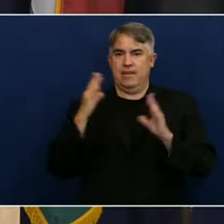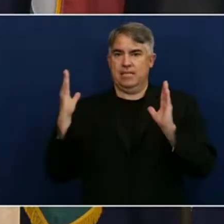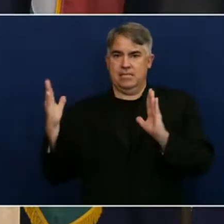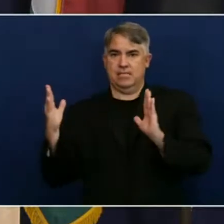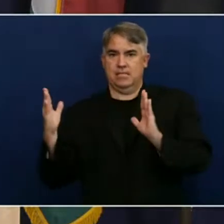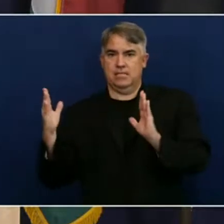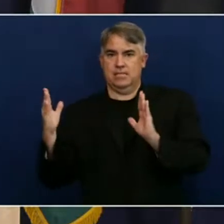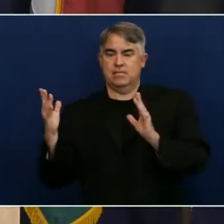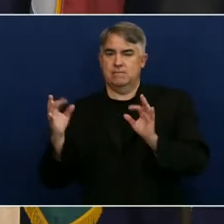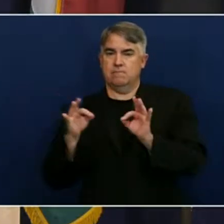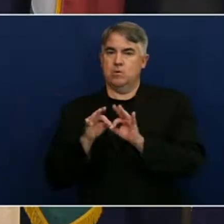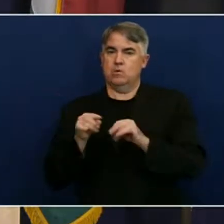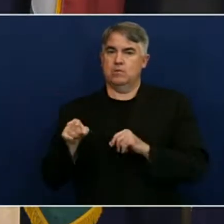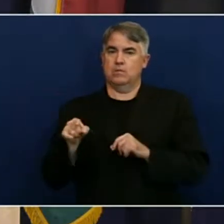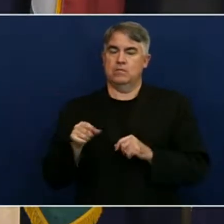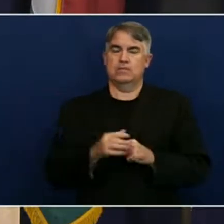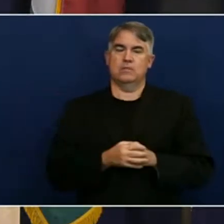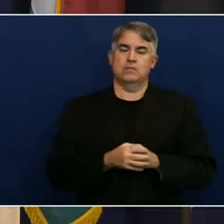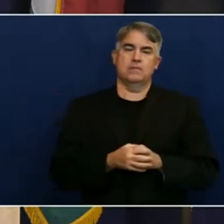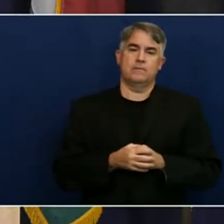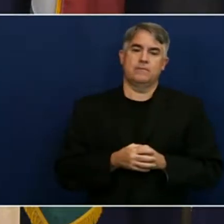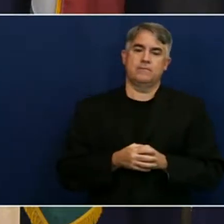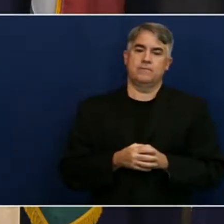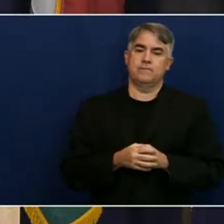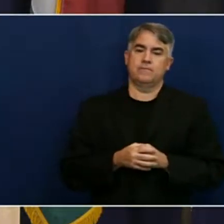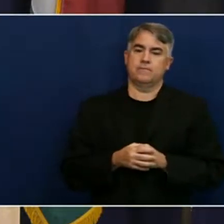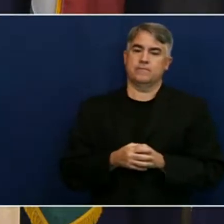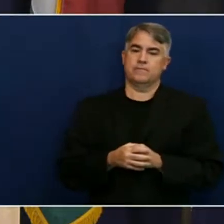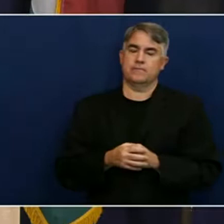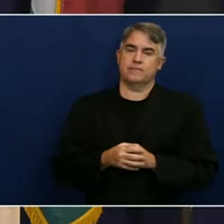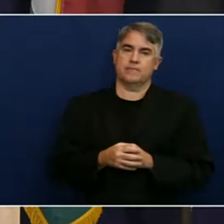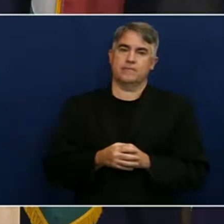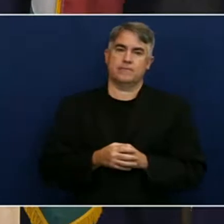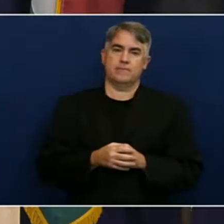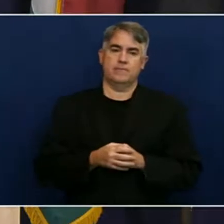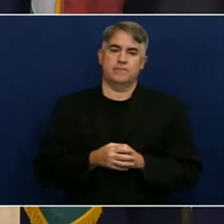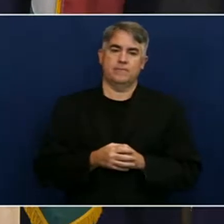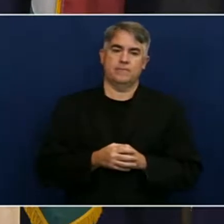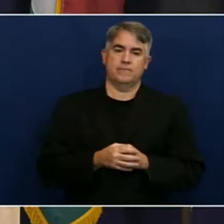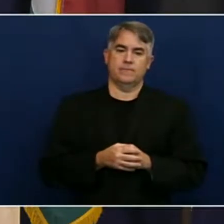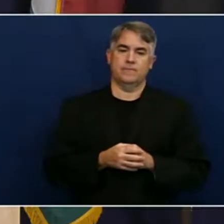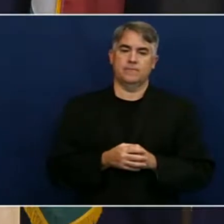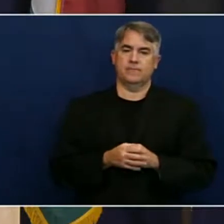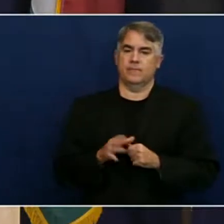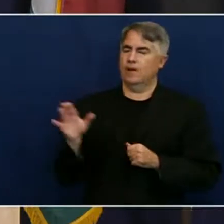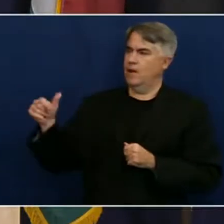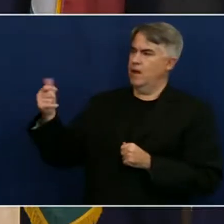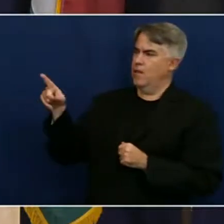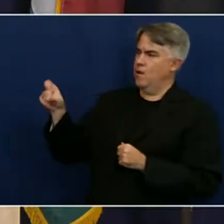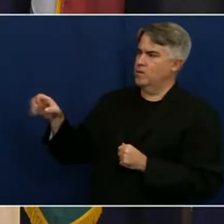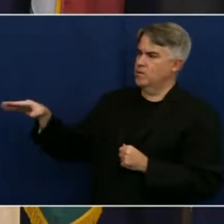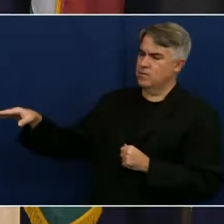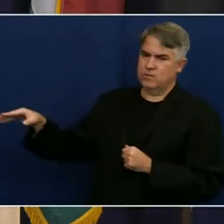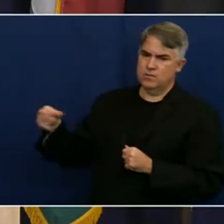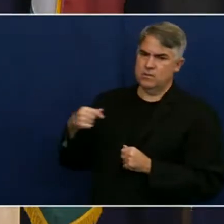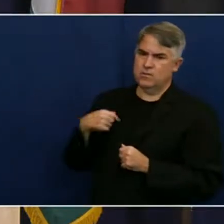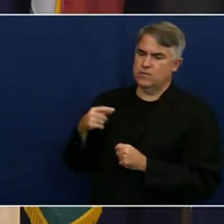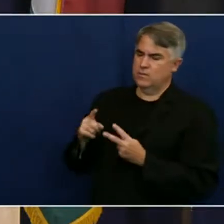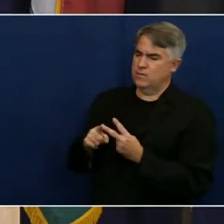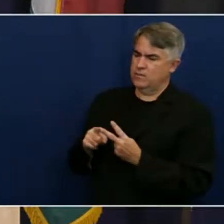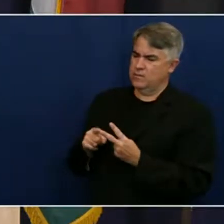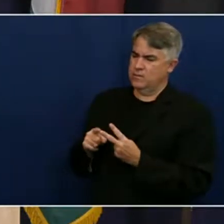various settings that we are seeing outbreaks in. Dr. Beaton, a follow-up question on that, if I may.